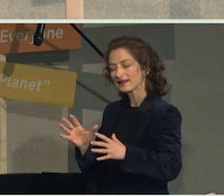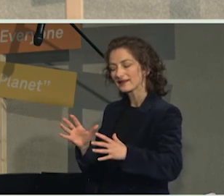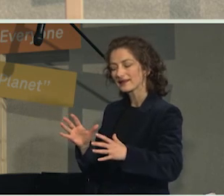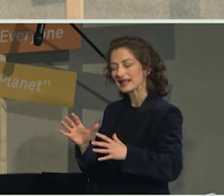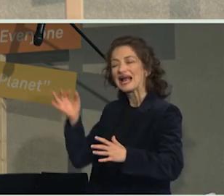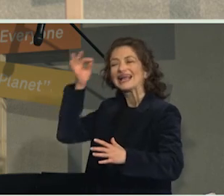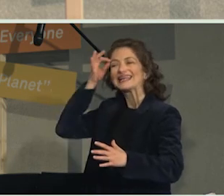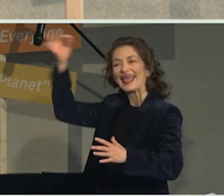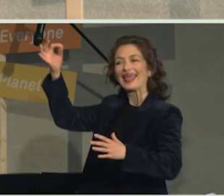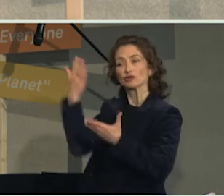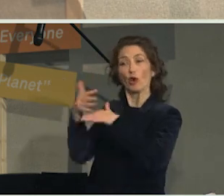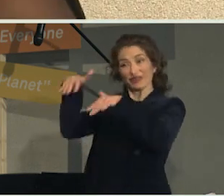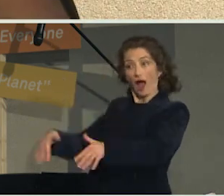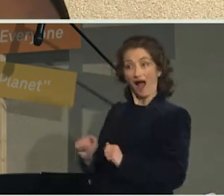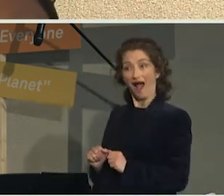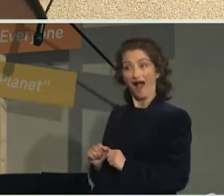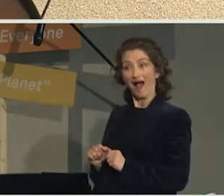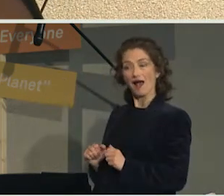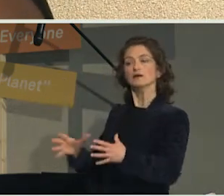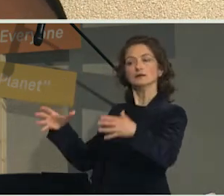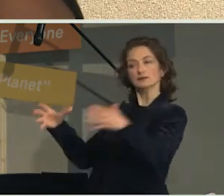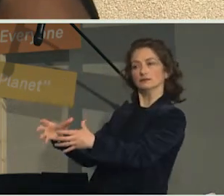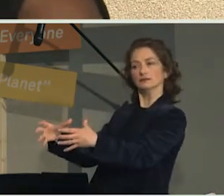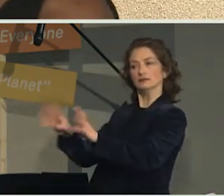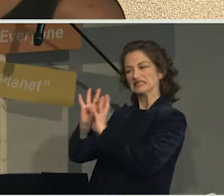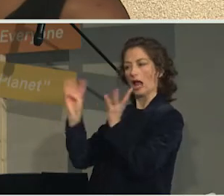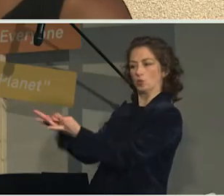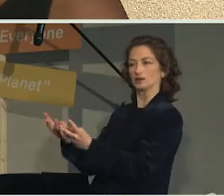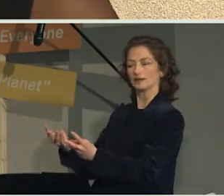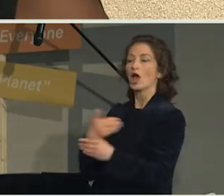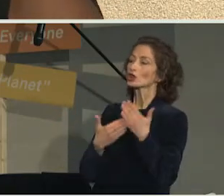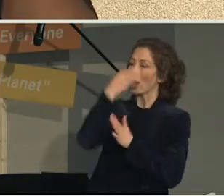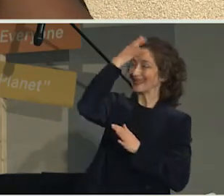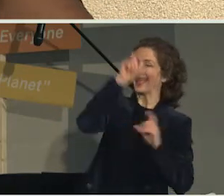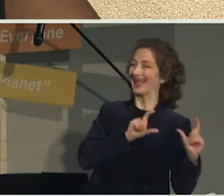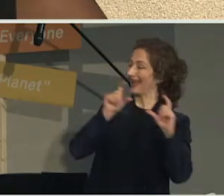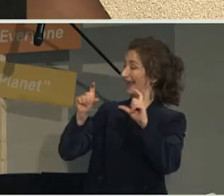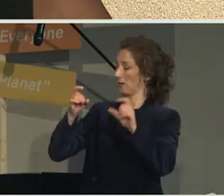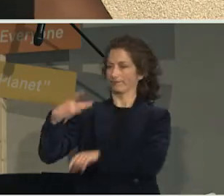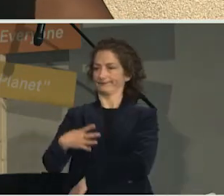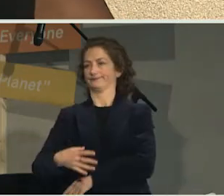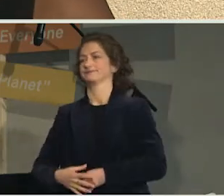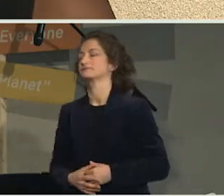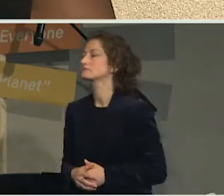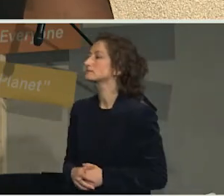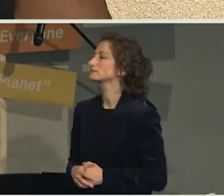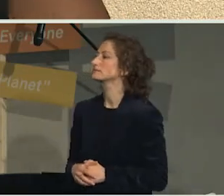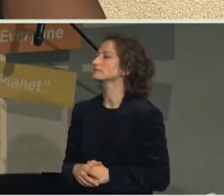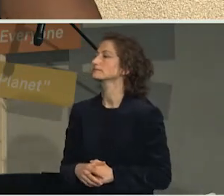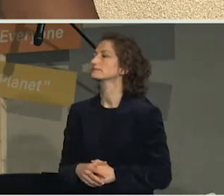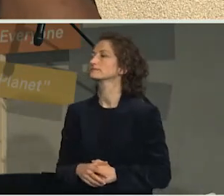legitimate ideas. Now, for those of you who are waiting on the edge of your seats for a response to all of